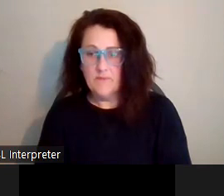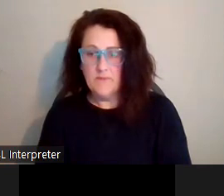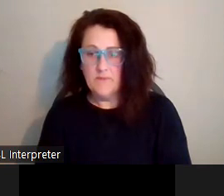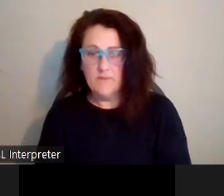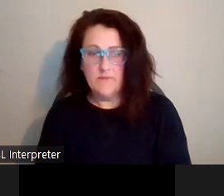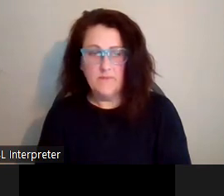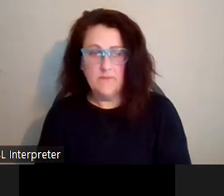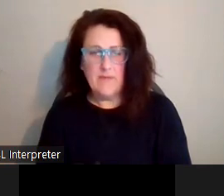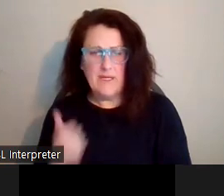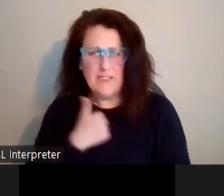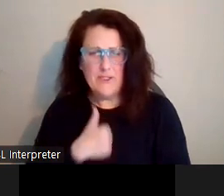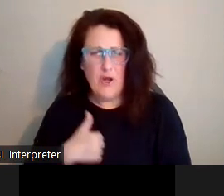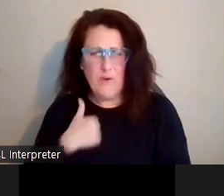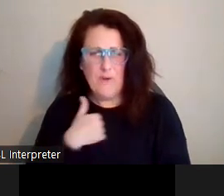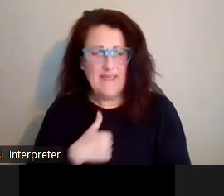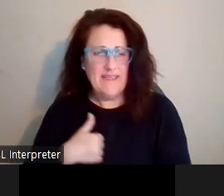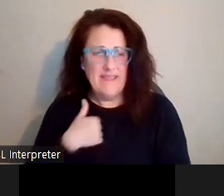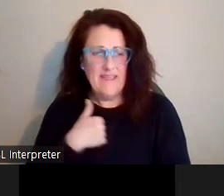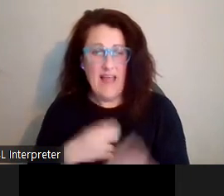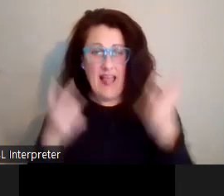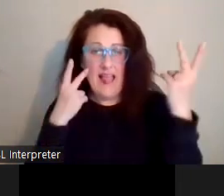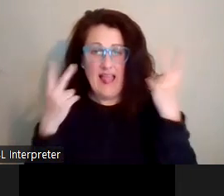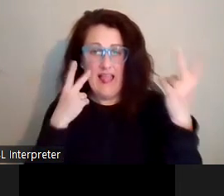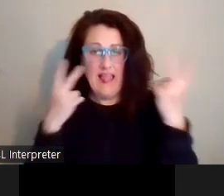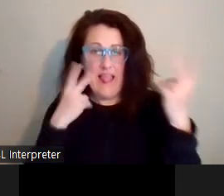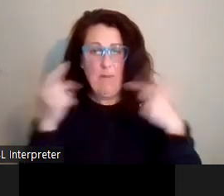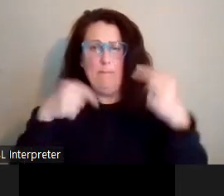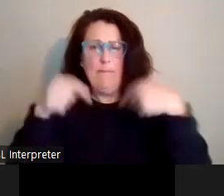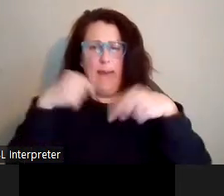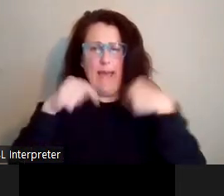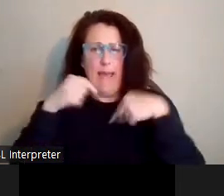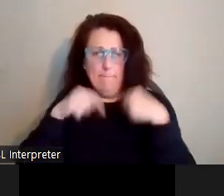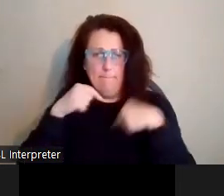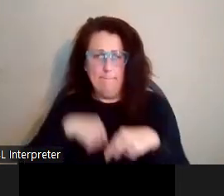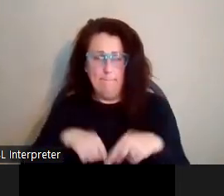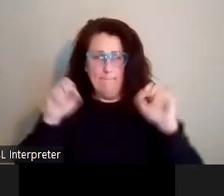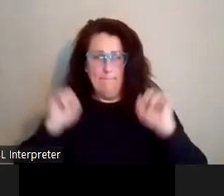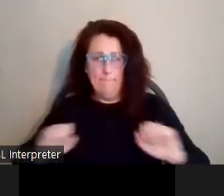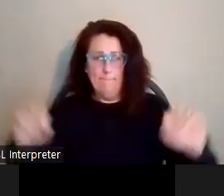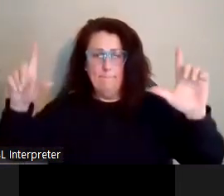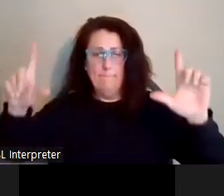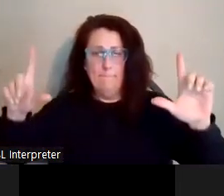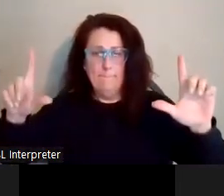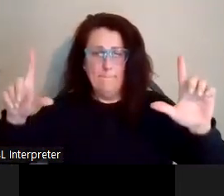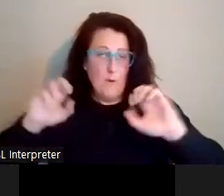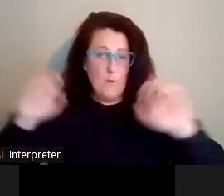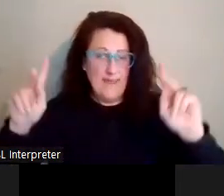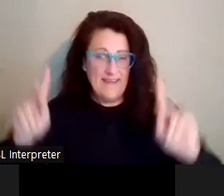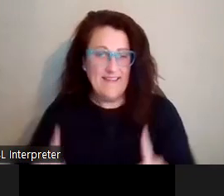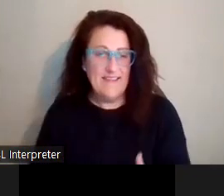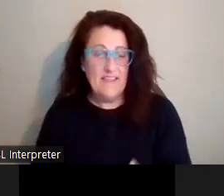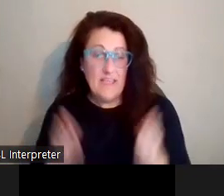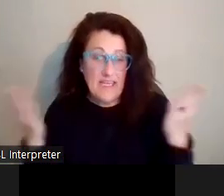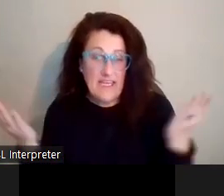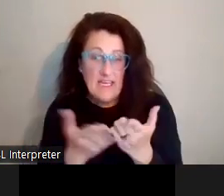I'm just sorry for the visual here, but I'm just going to back up. Okay. So we are here to